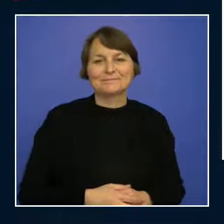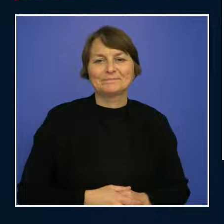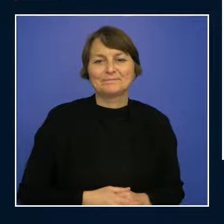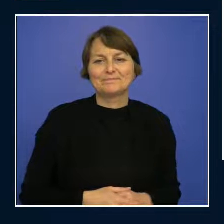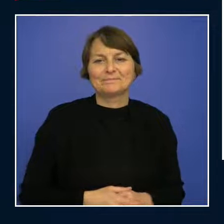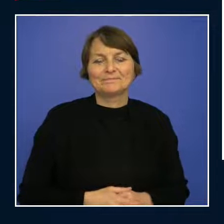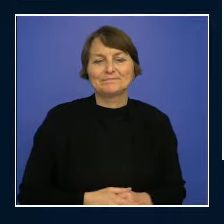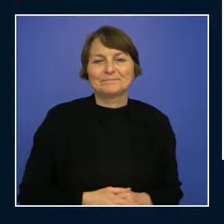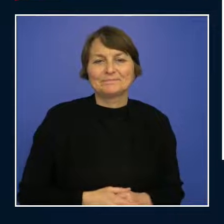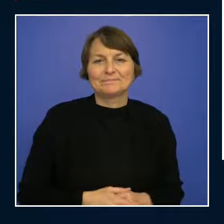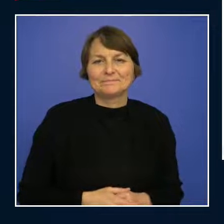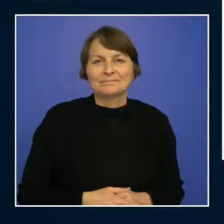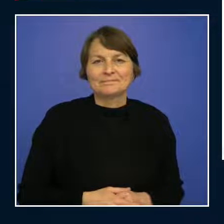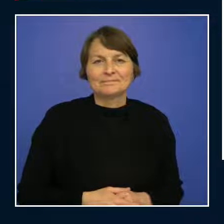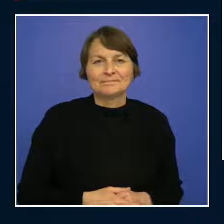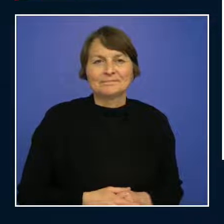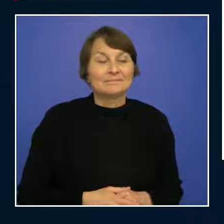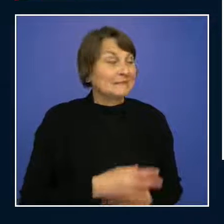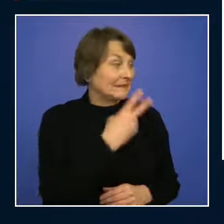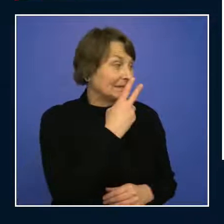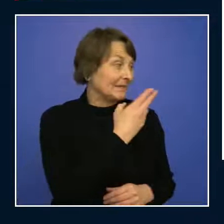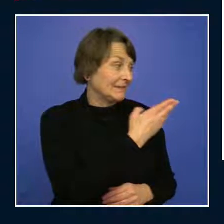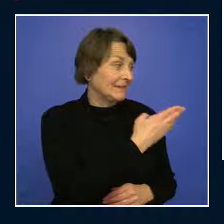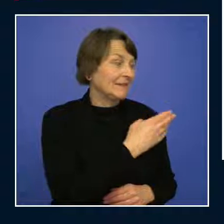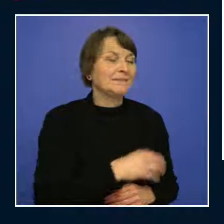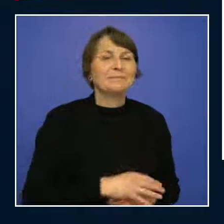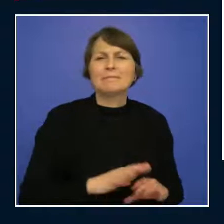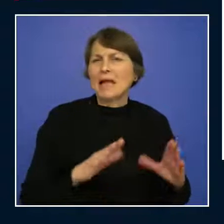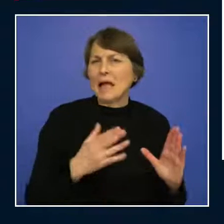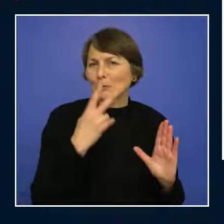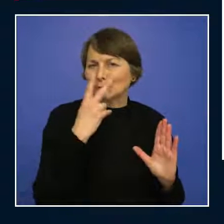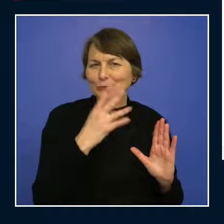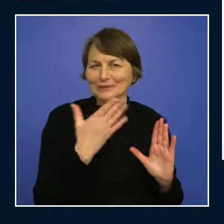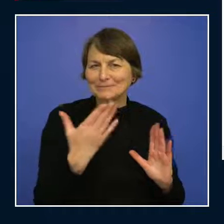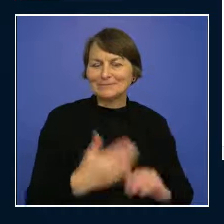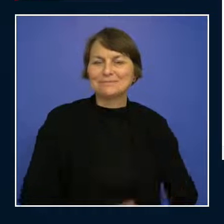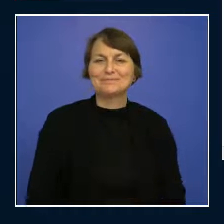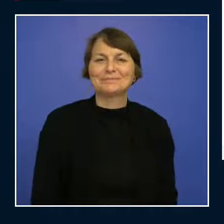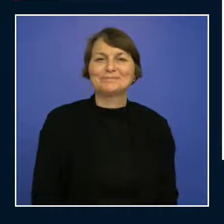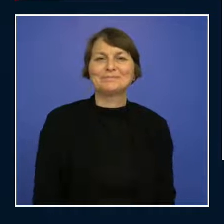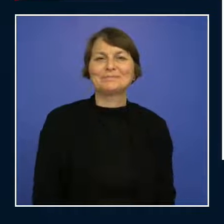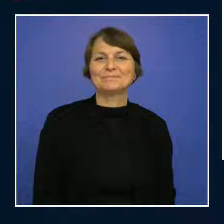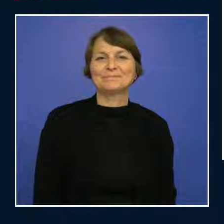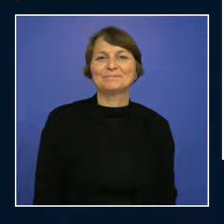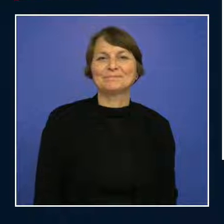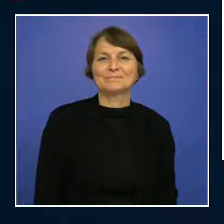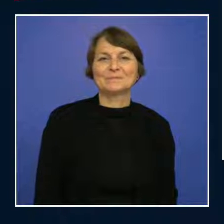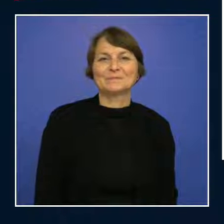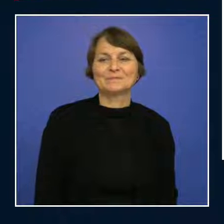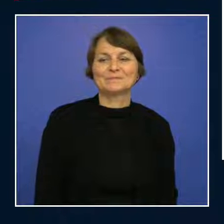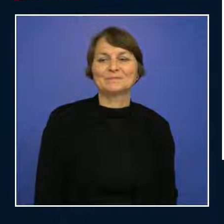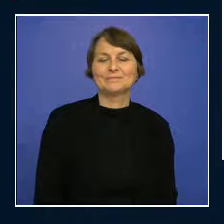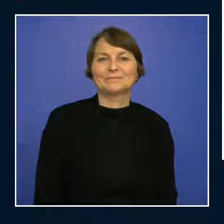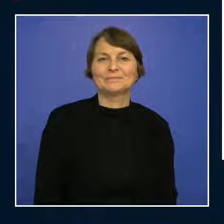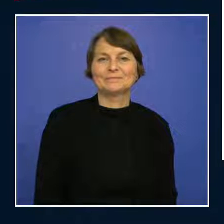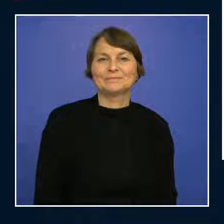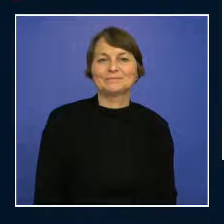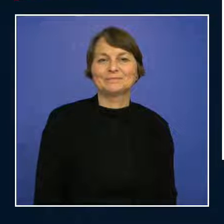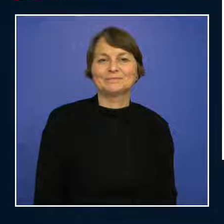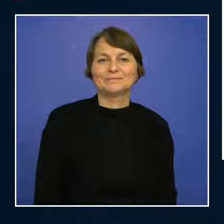So if we actually look at this in play, I want to show you how, if I grab the right URL, 2